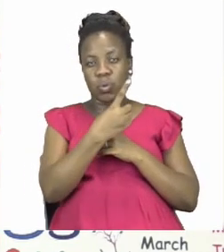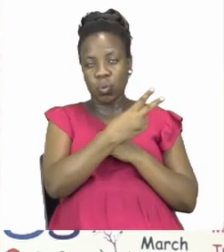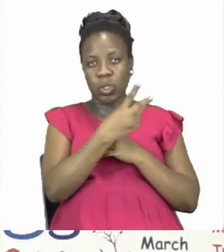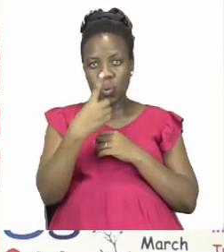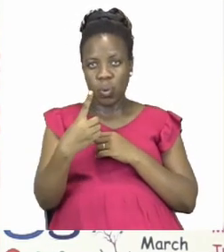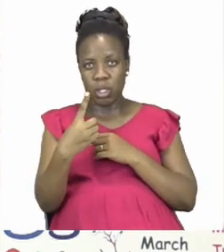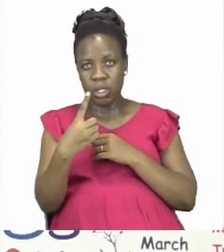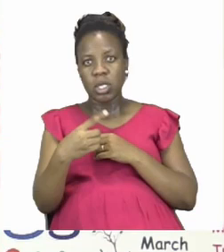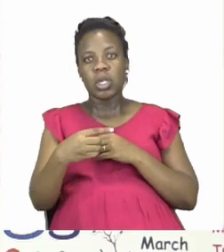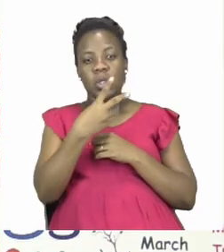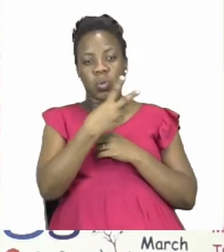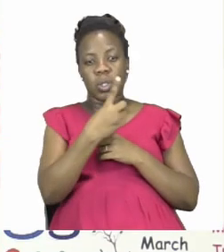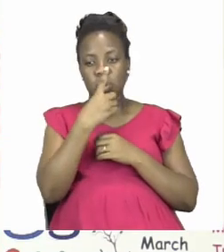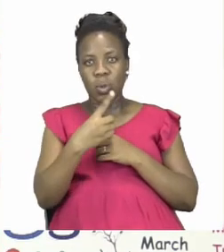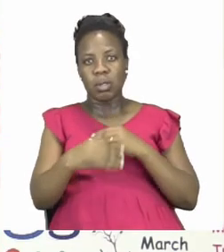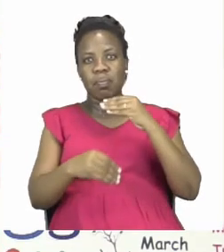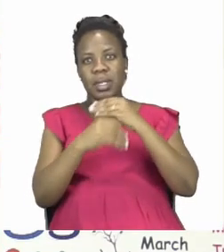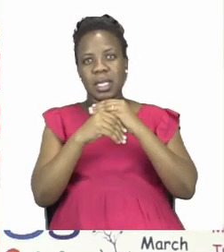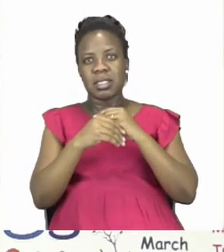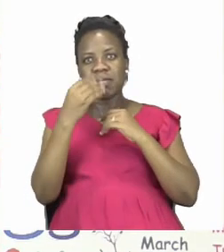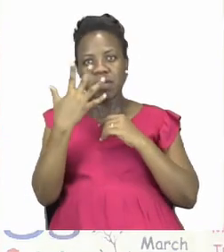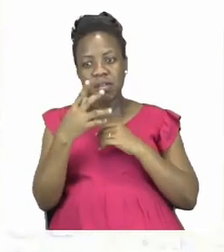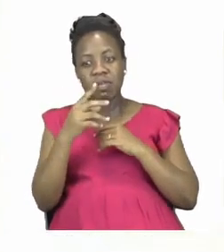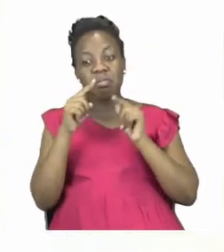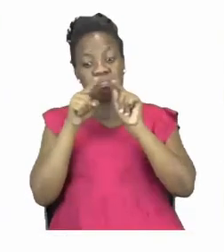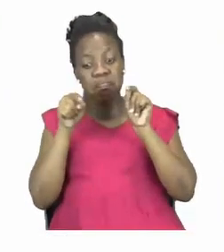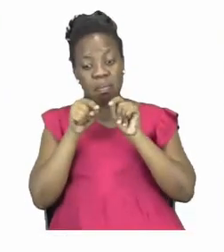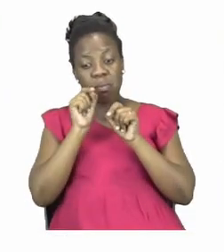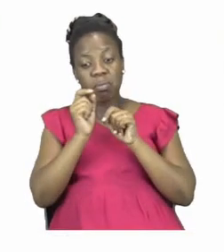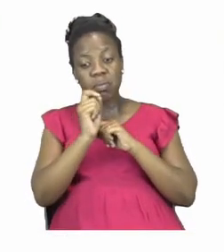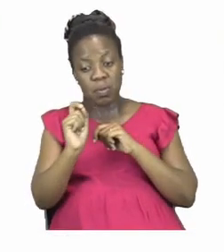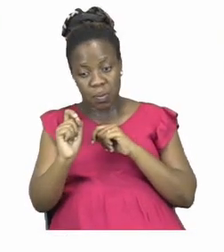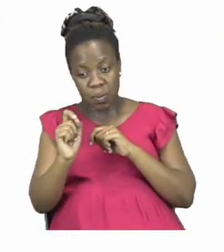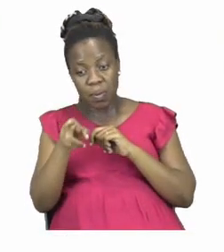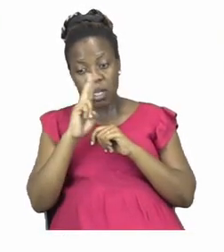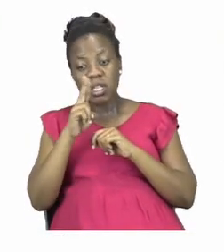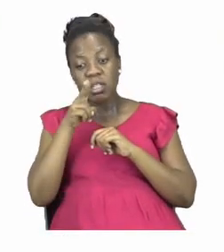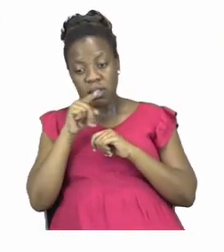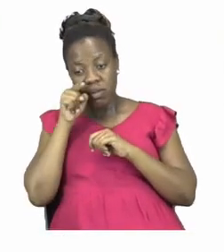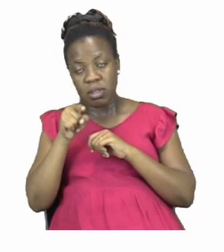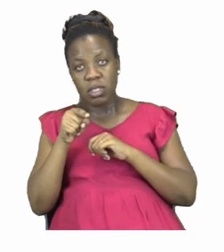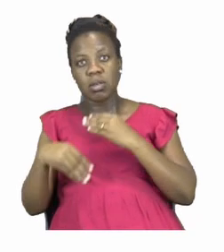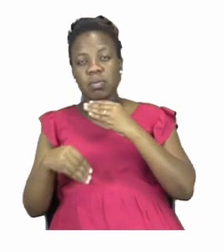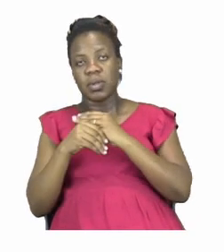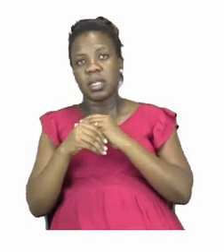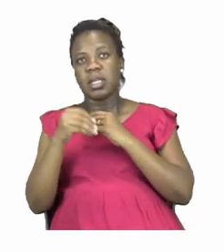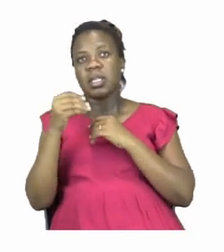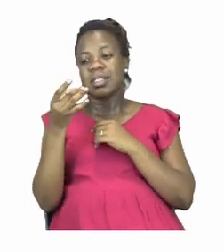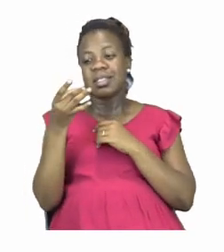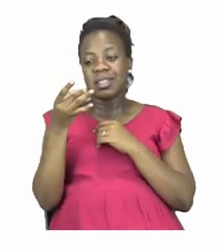let's quickly go back to our booklets and look at the next part of this activity. Now here it